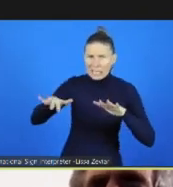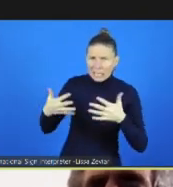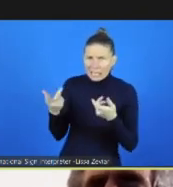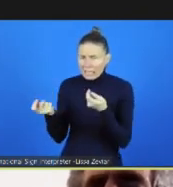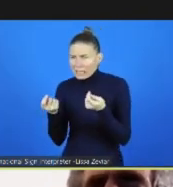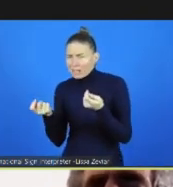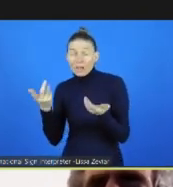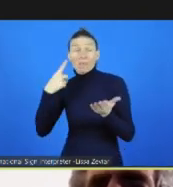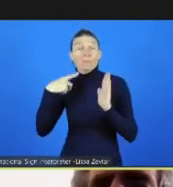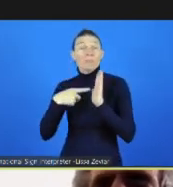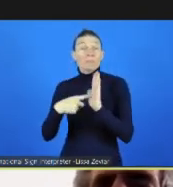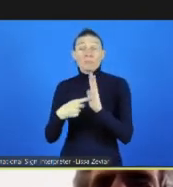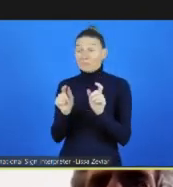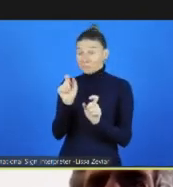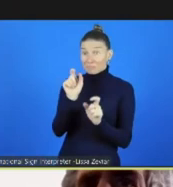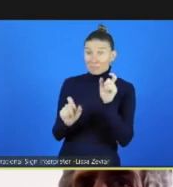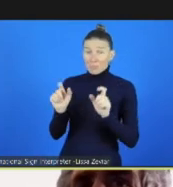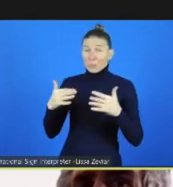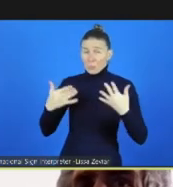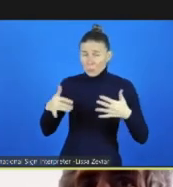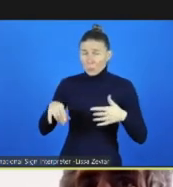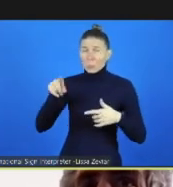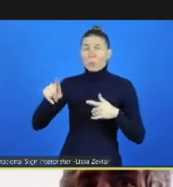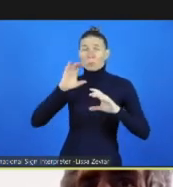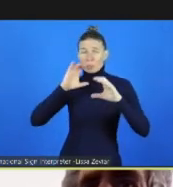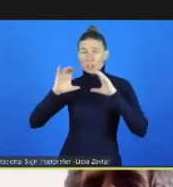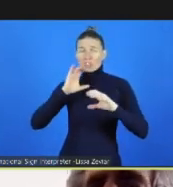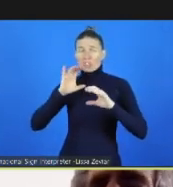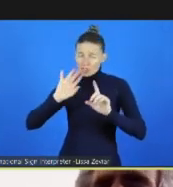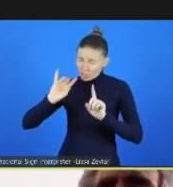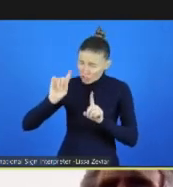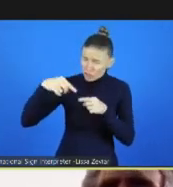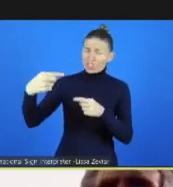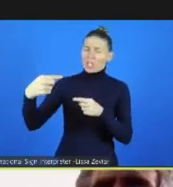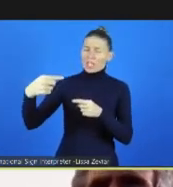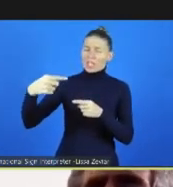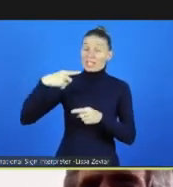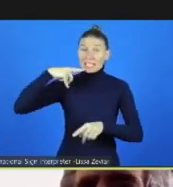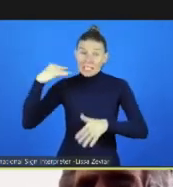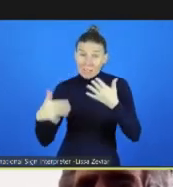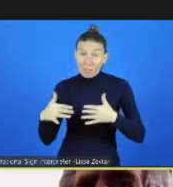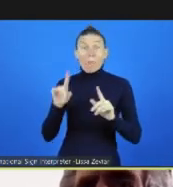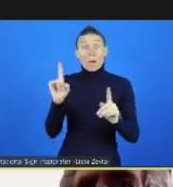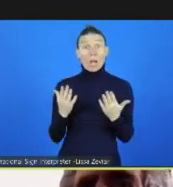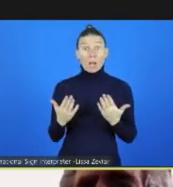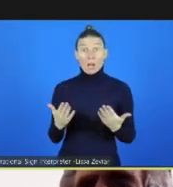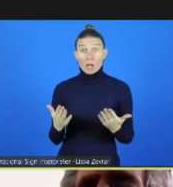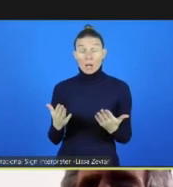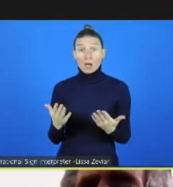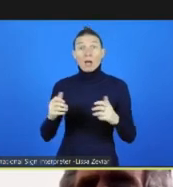people with significant communications challenges, for example, there are now possibilities where we